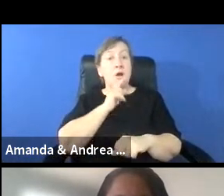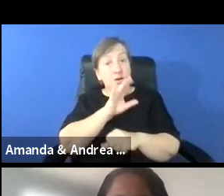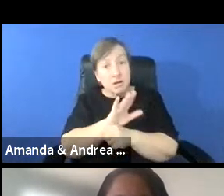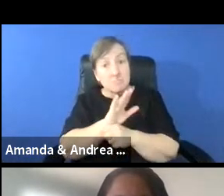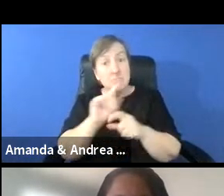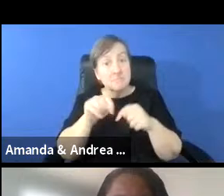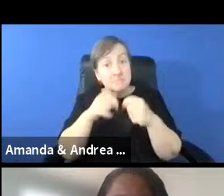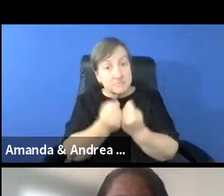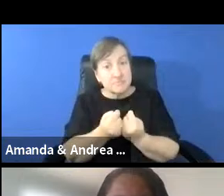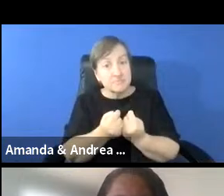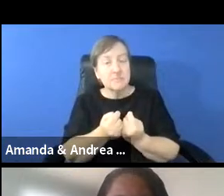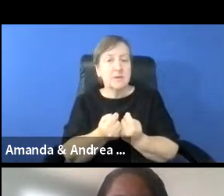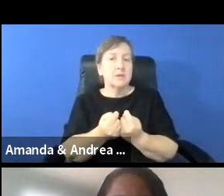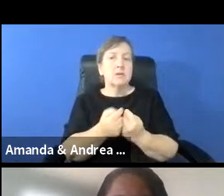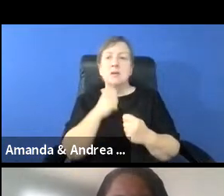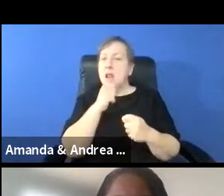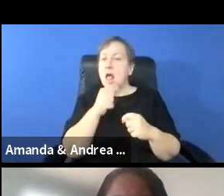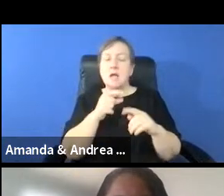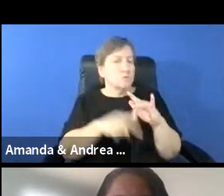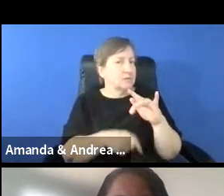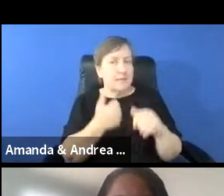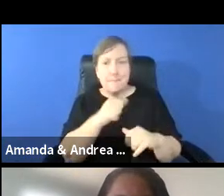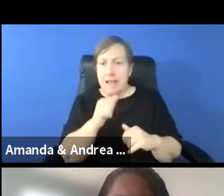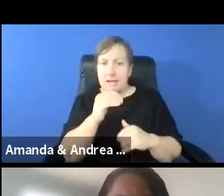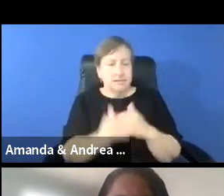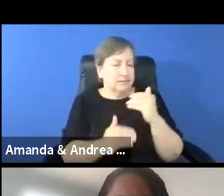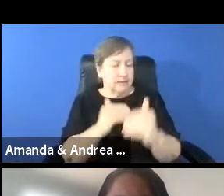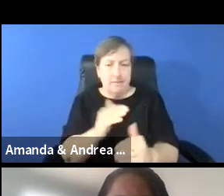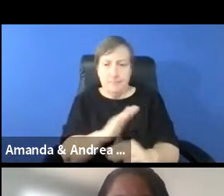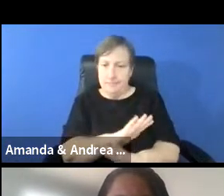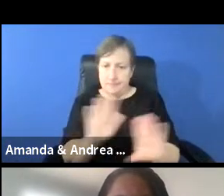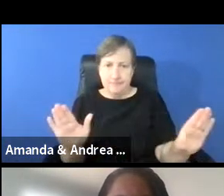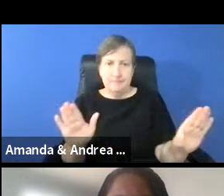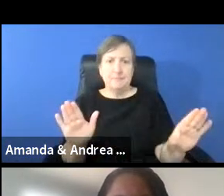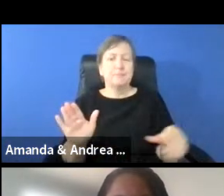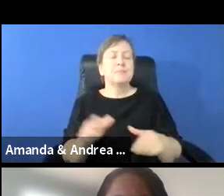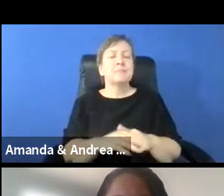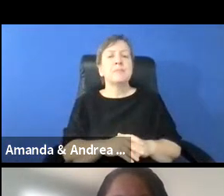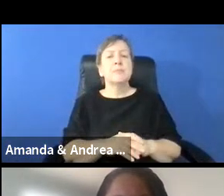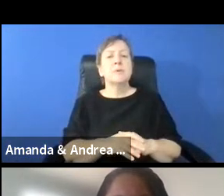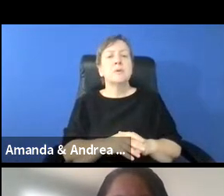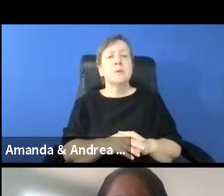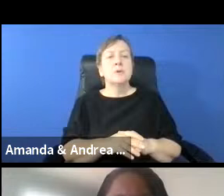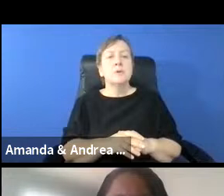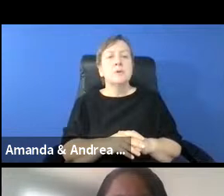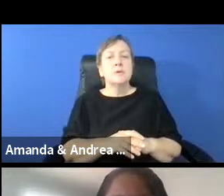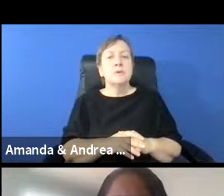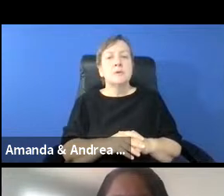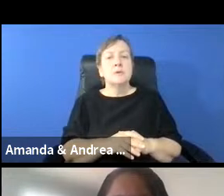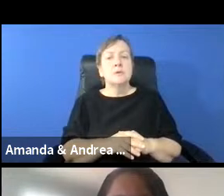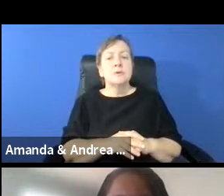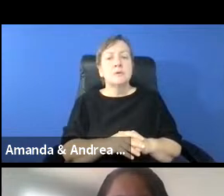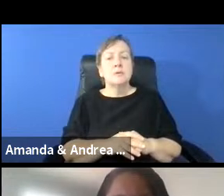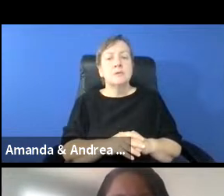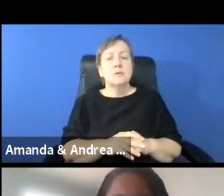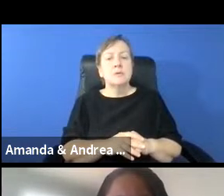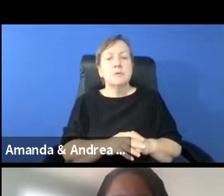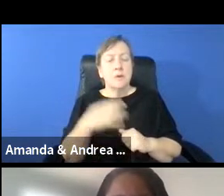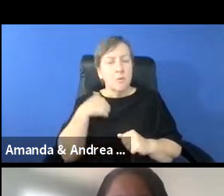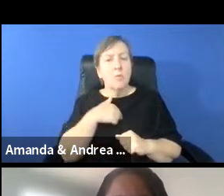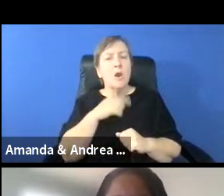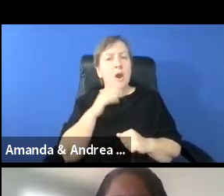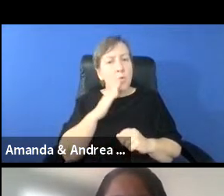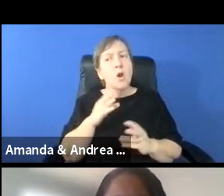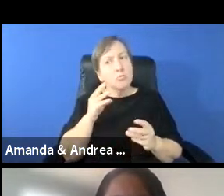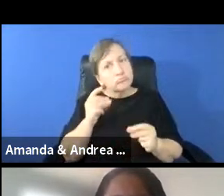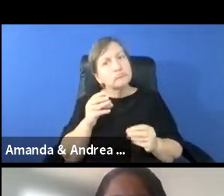a team is not to skip any steps. We're gonna move at a good